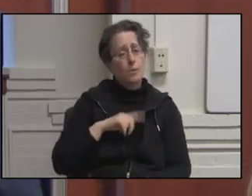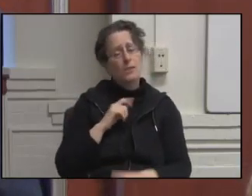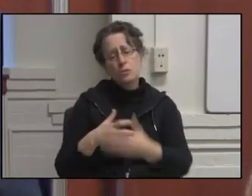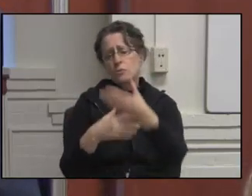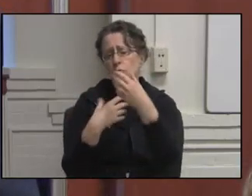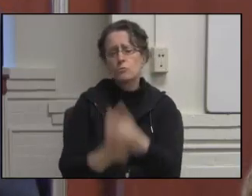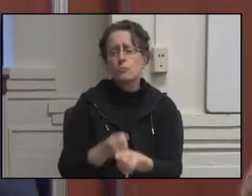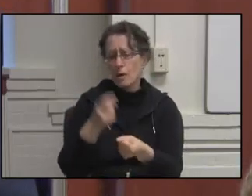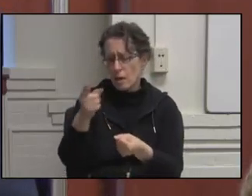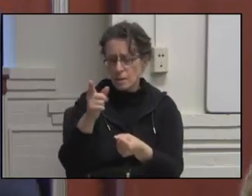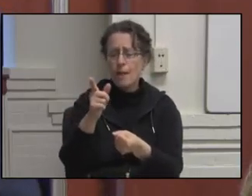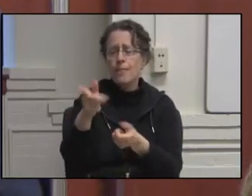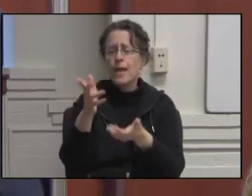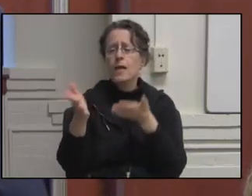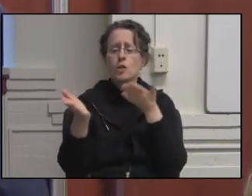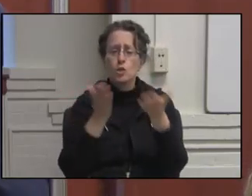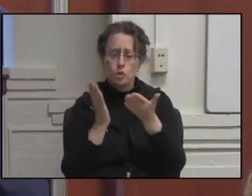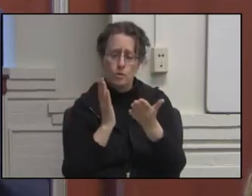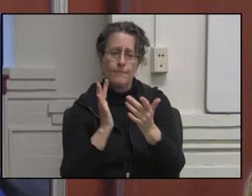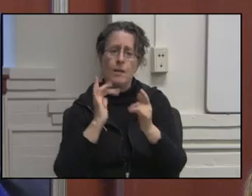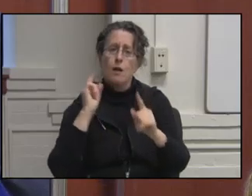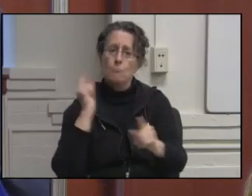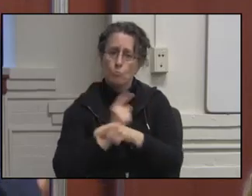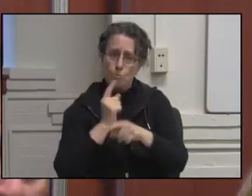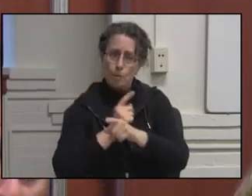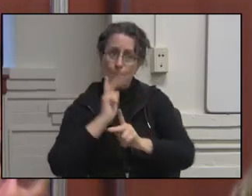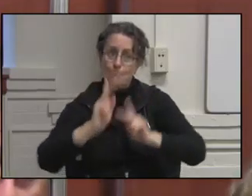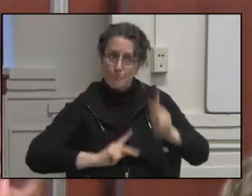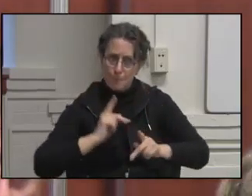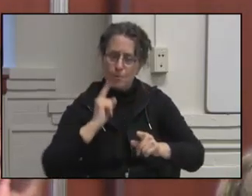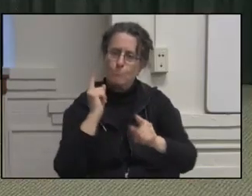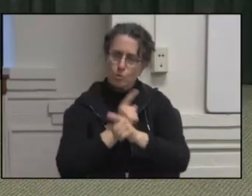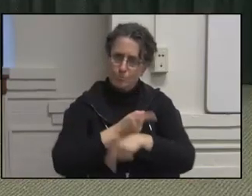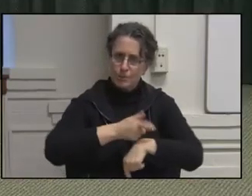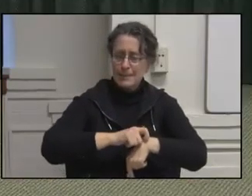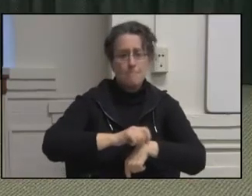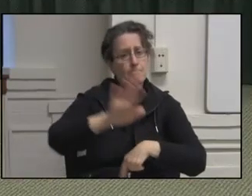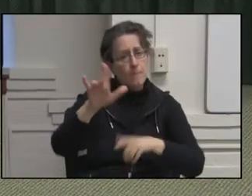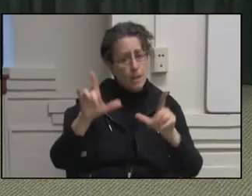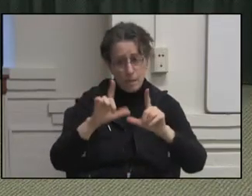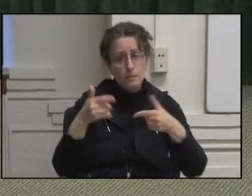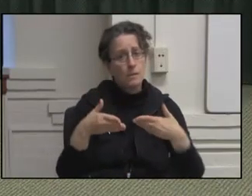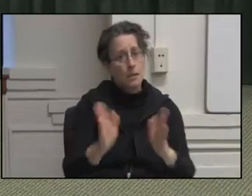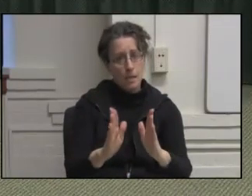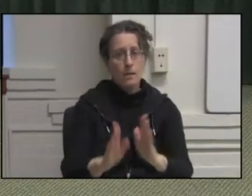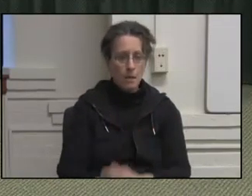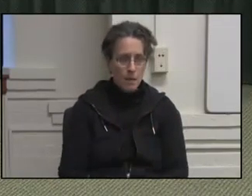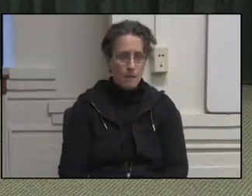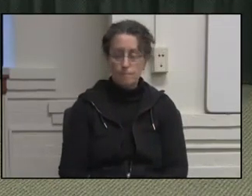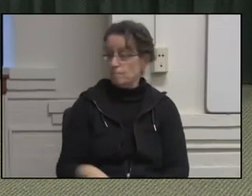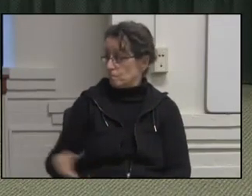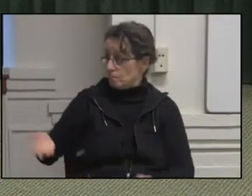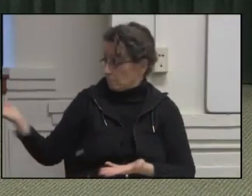appropriate people, because that's what his license covers. So, thanks, Ann. Anybody from this side of the table want to